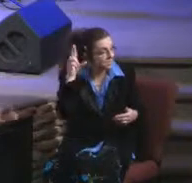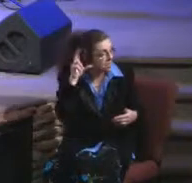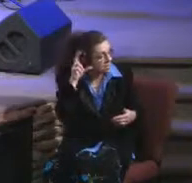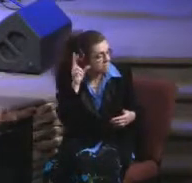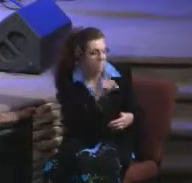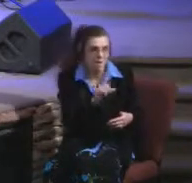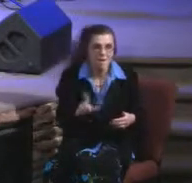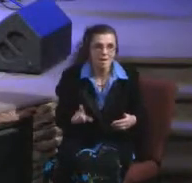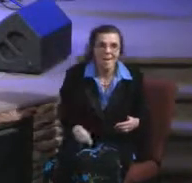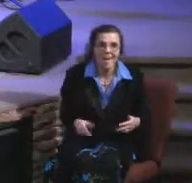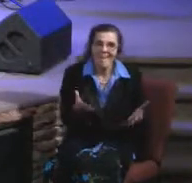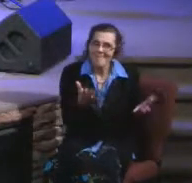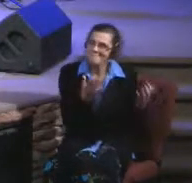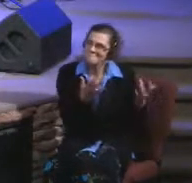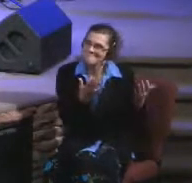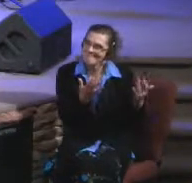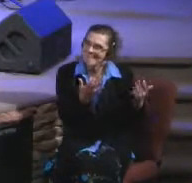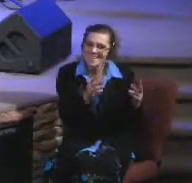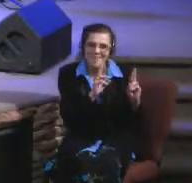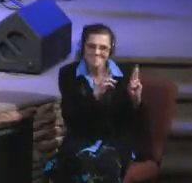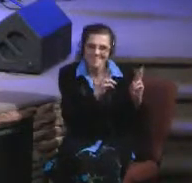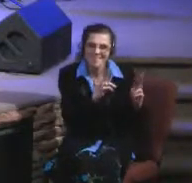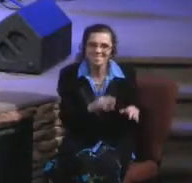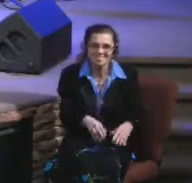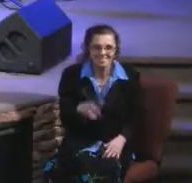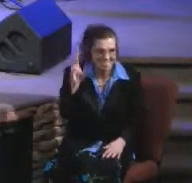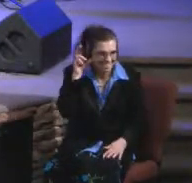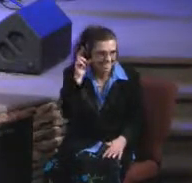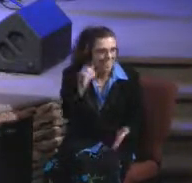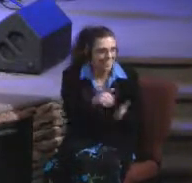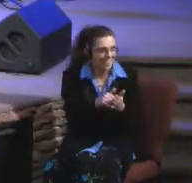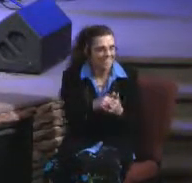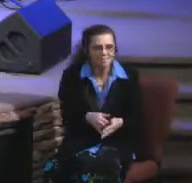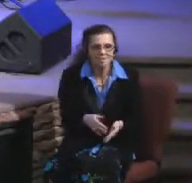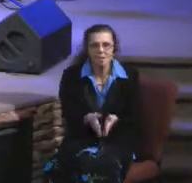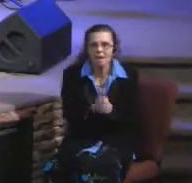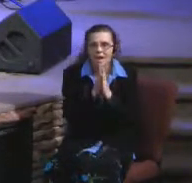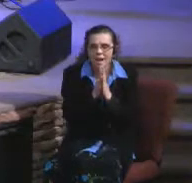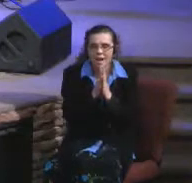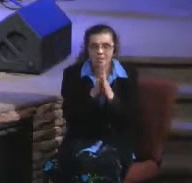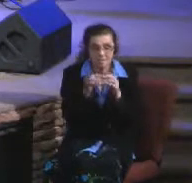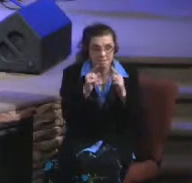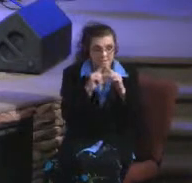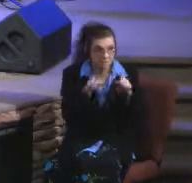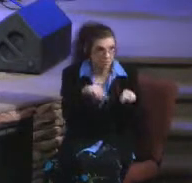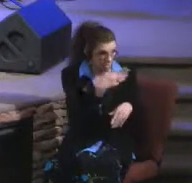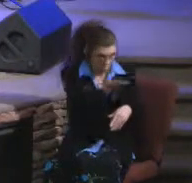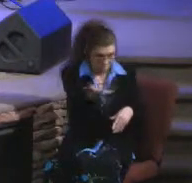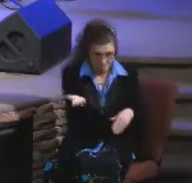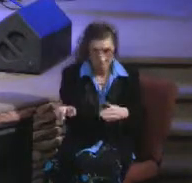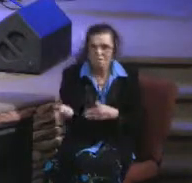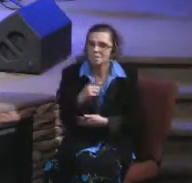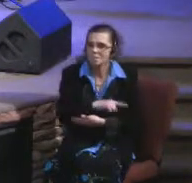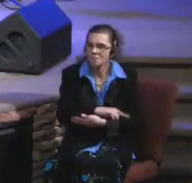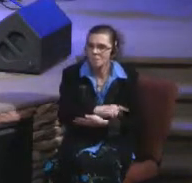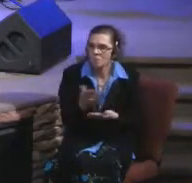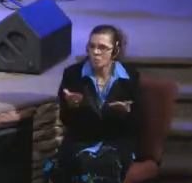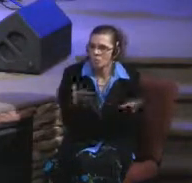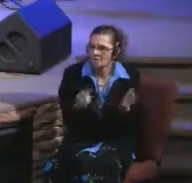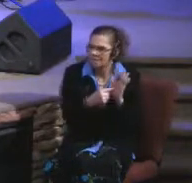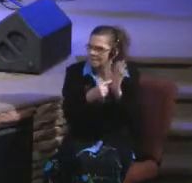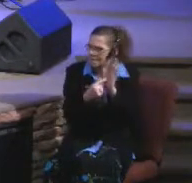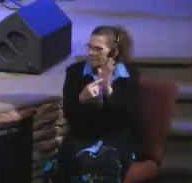I'm anticipating to hear that. And in asking God what to speak to you today, this what I've already shared